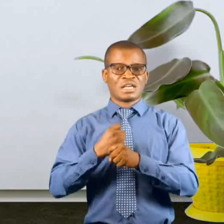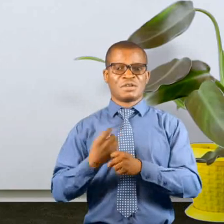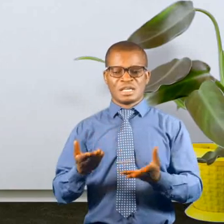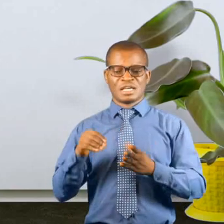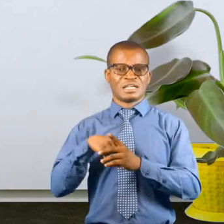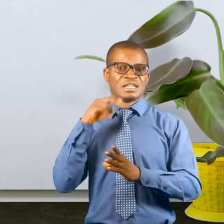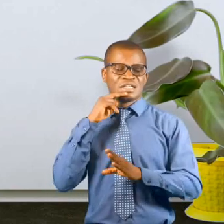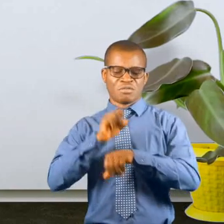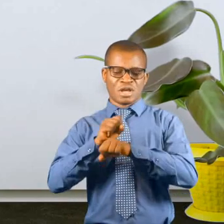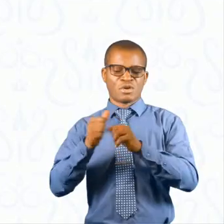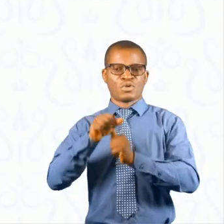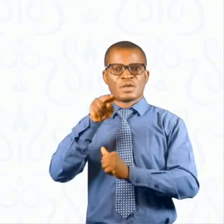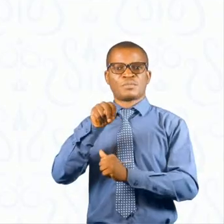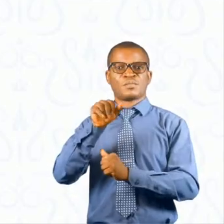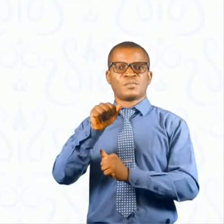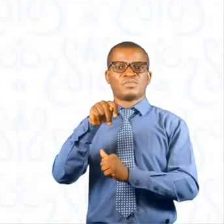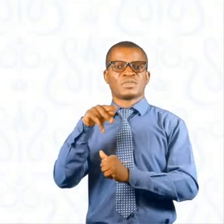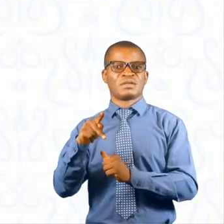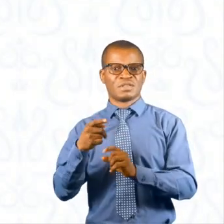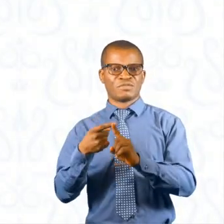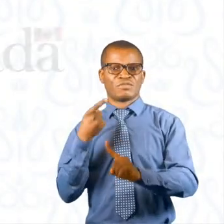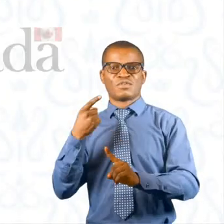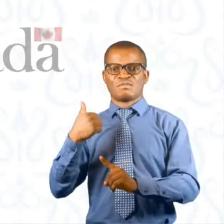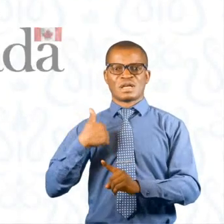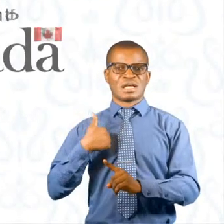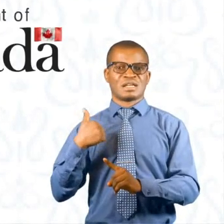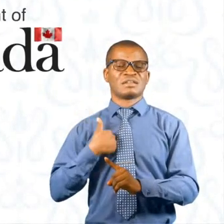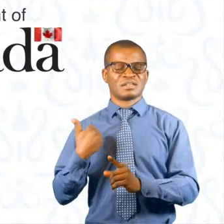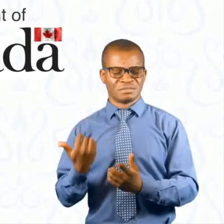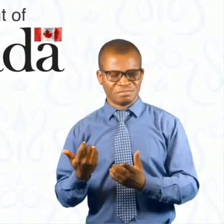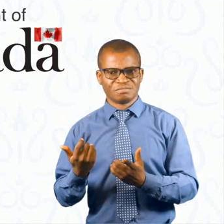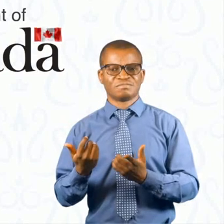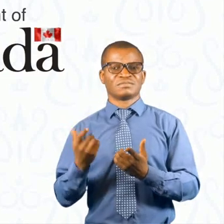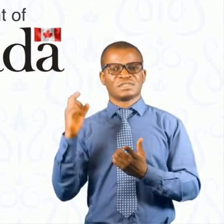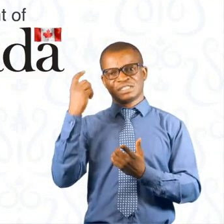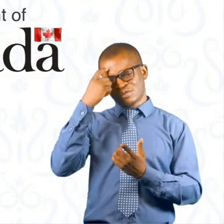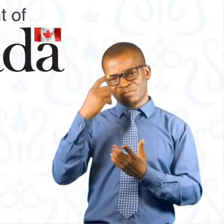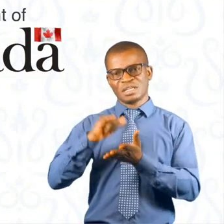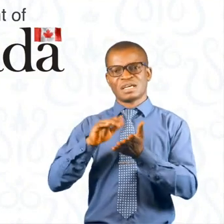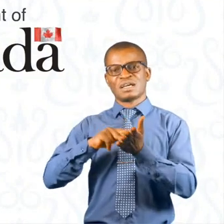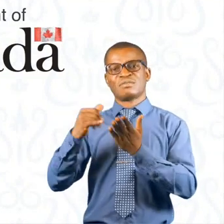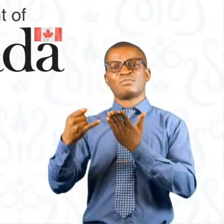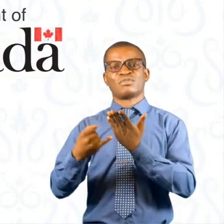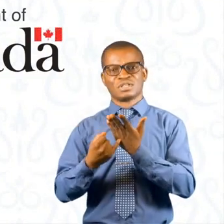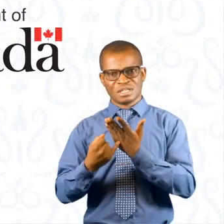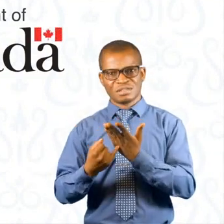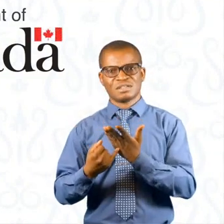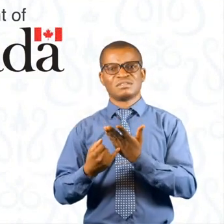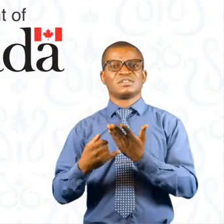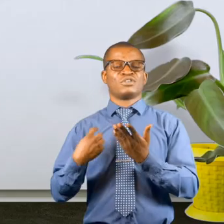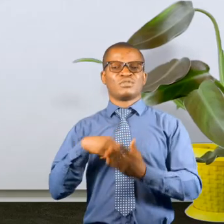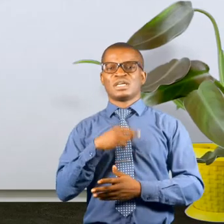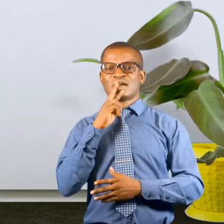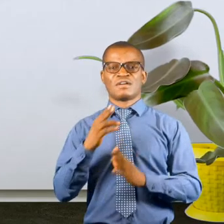years. We're working with Naptip and on behalf of Canada. So the donor in this project is the Canadian